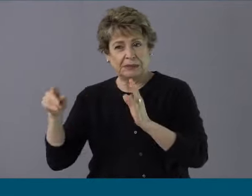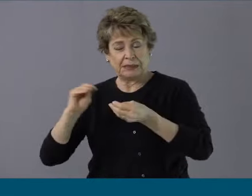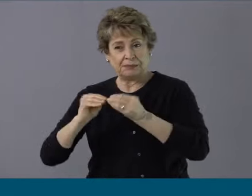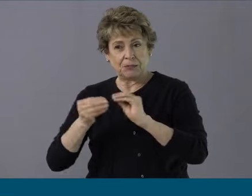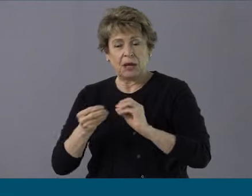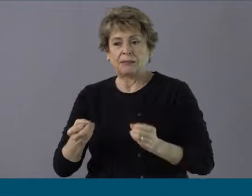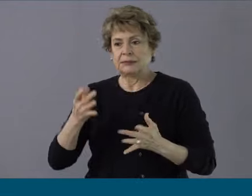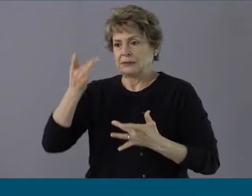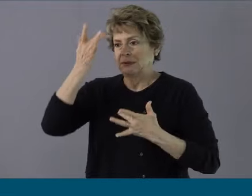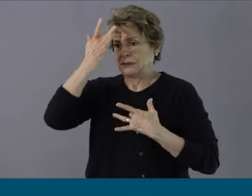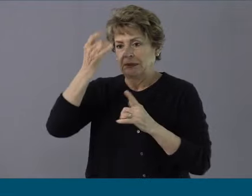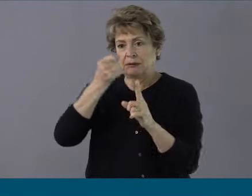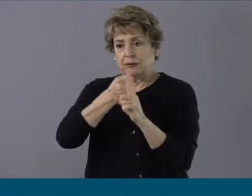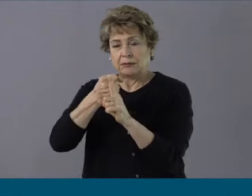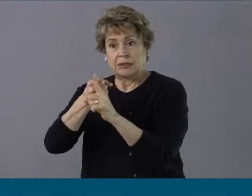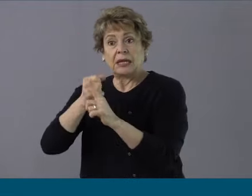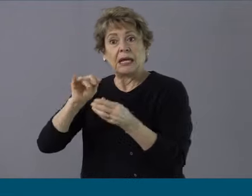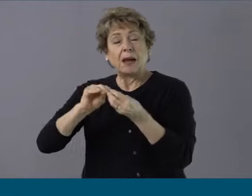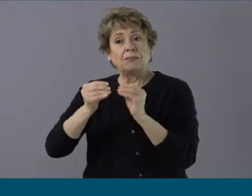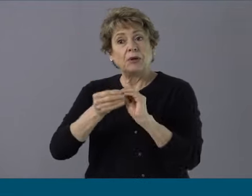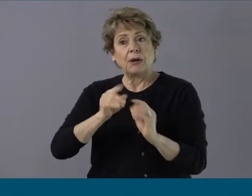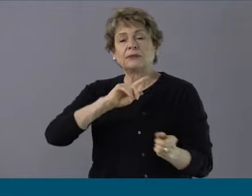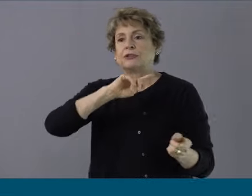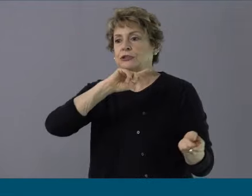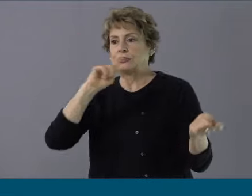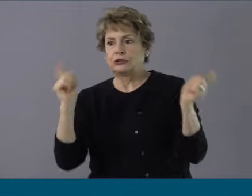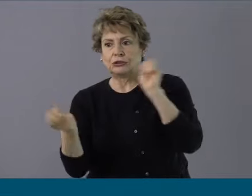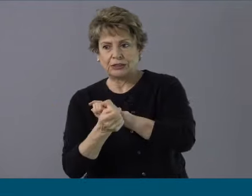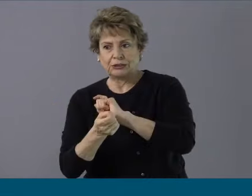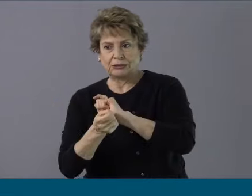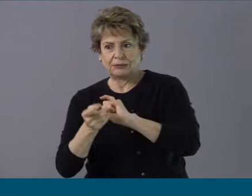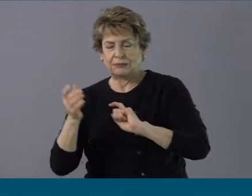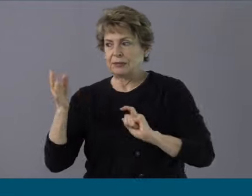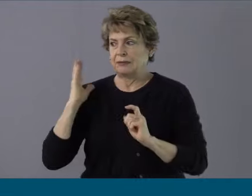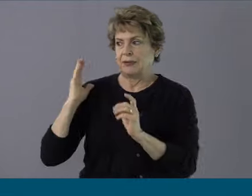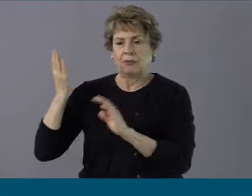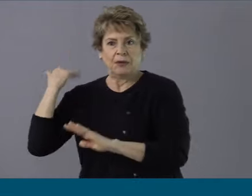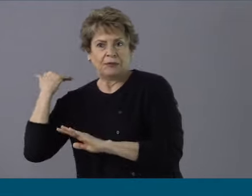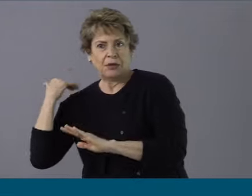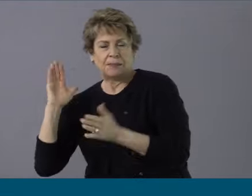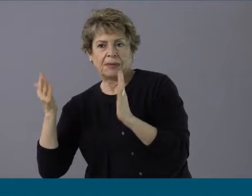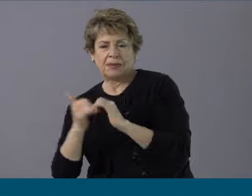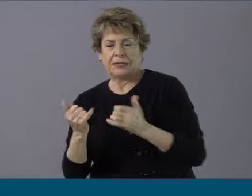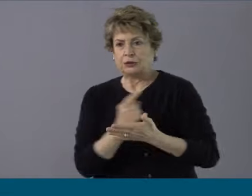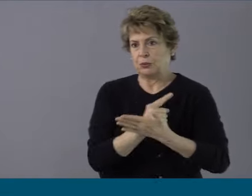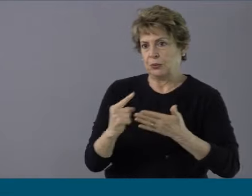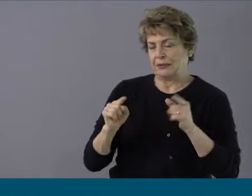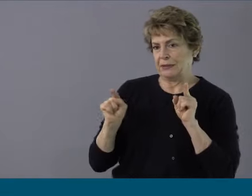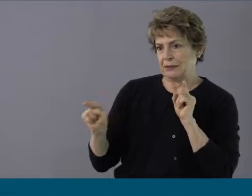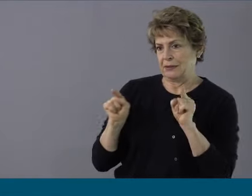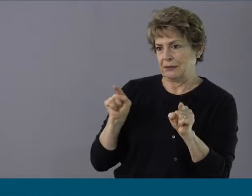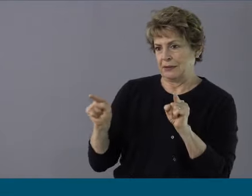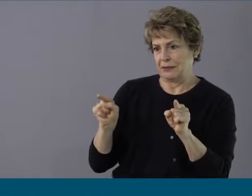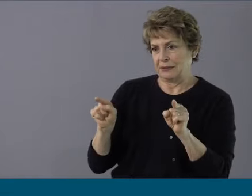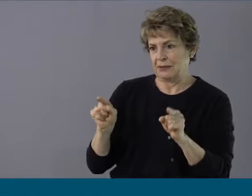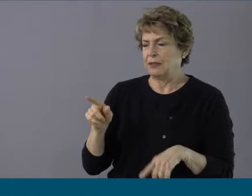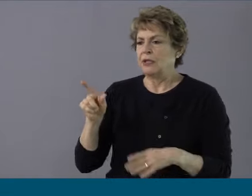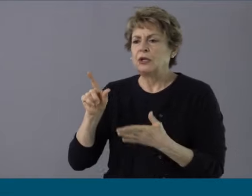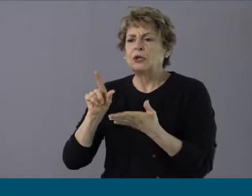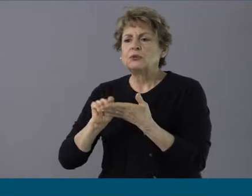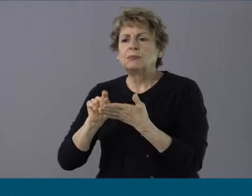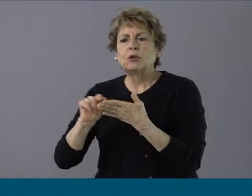from last week to this week. This is the New York Times graphic. They show it for every state and every country in